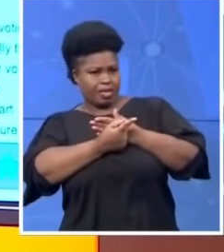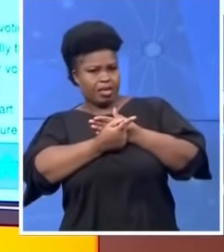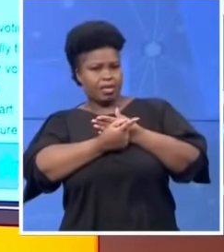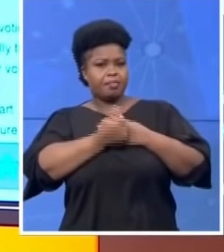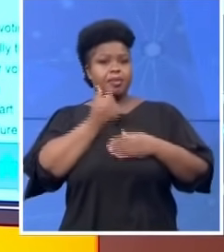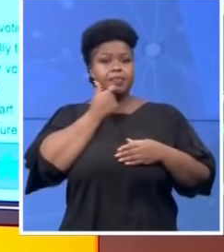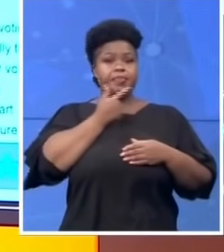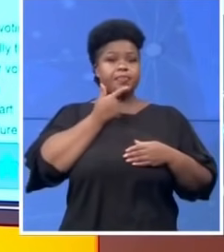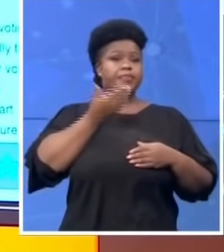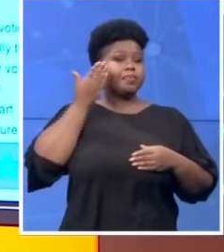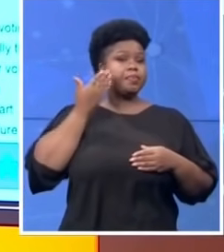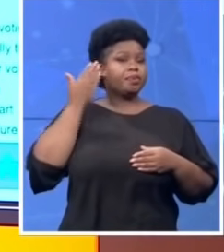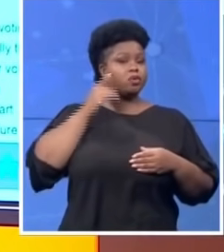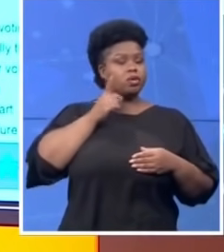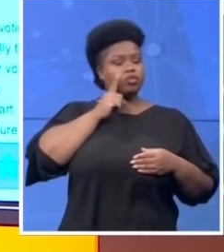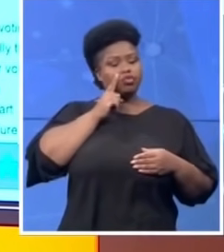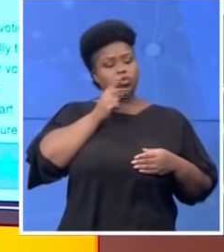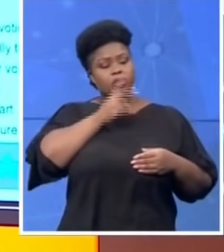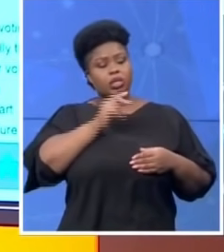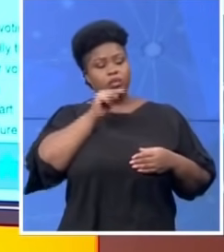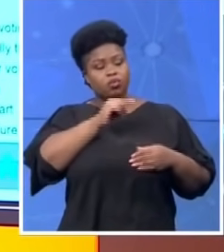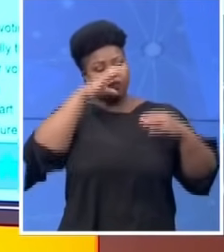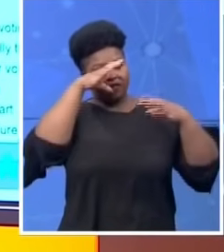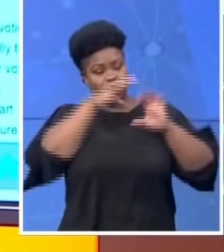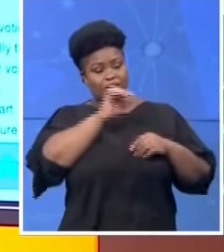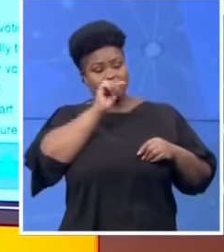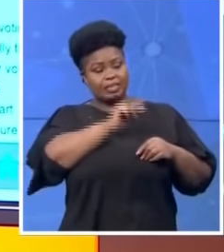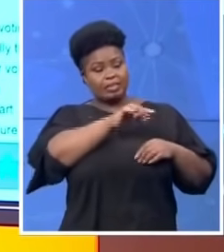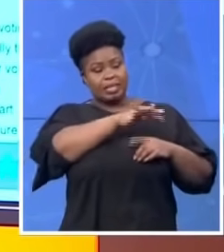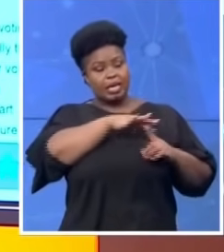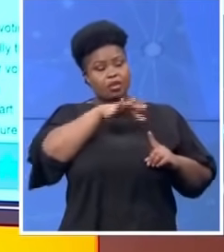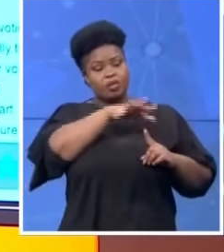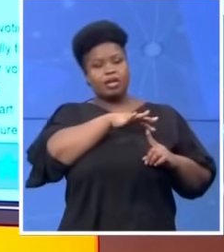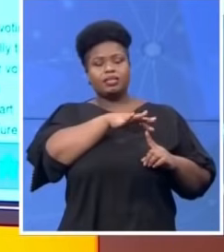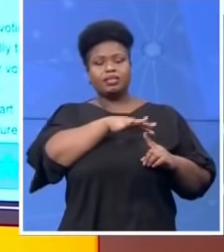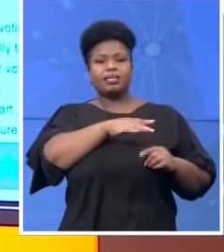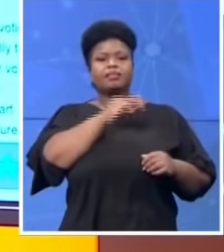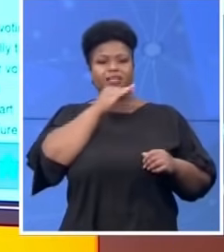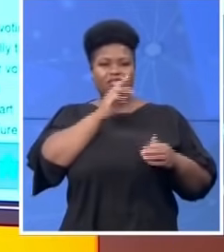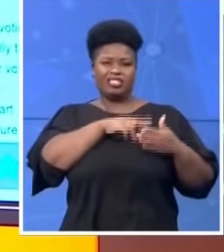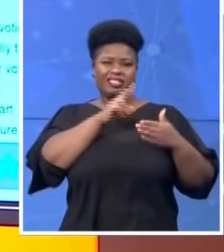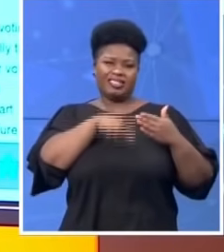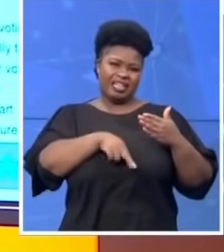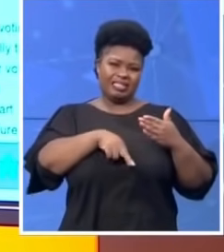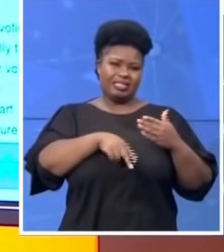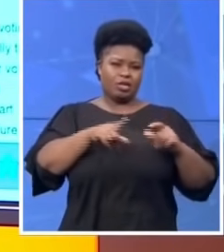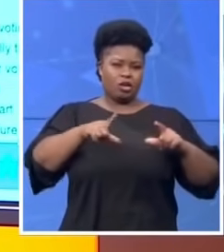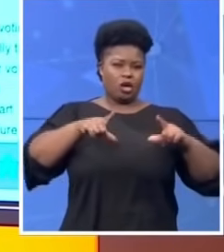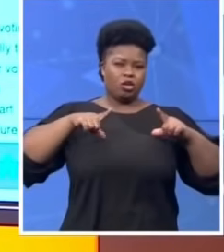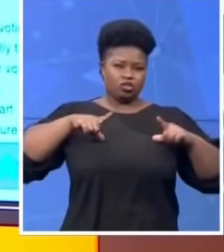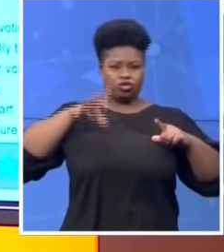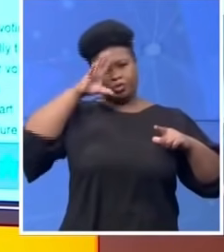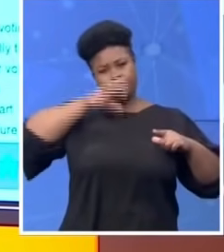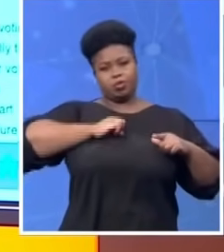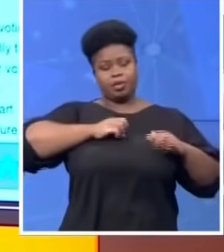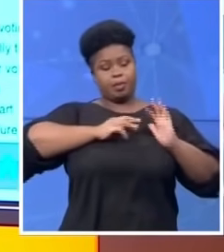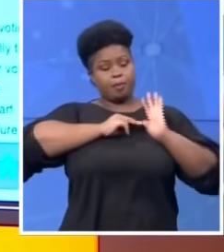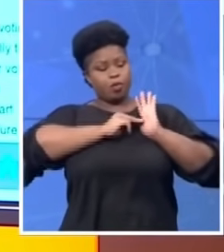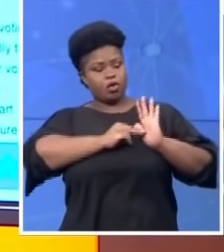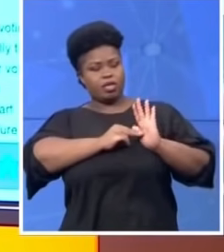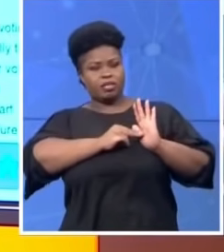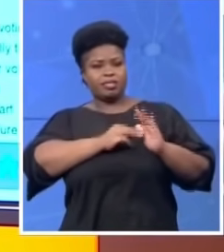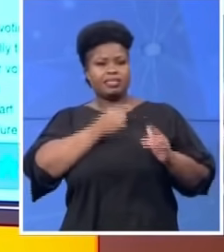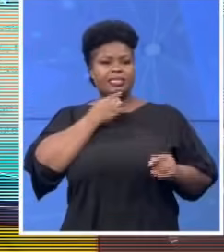on those, what are the emerging, what is the model saying are the emerging trends. All right,